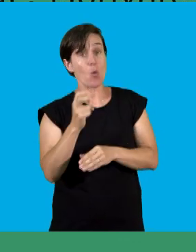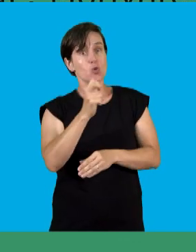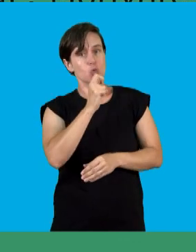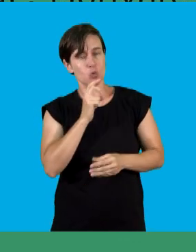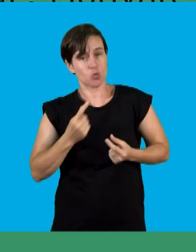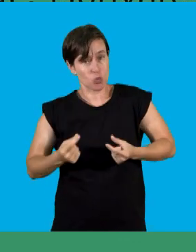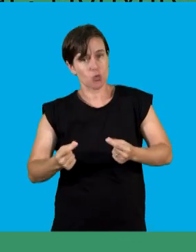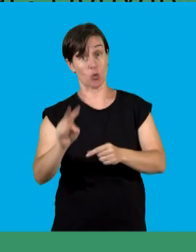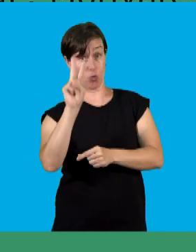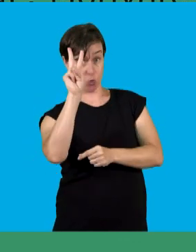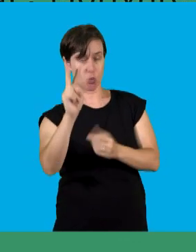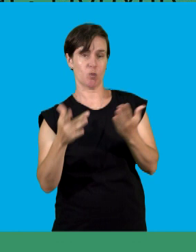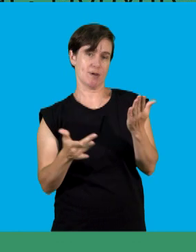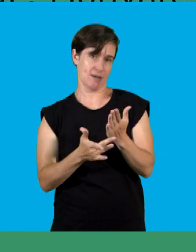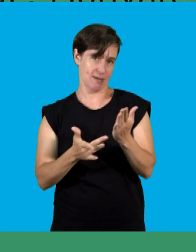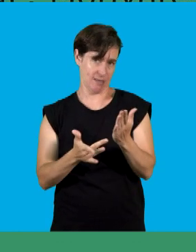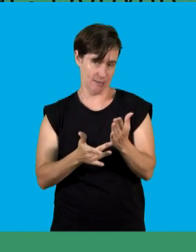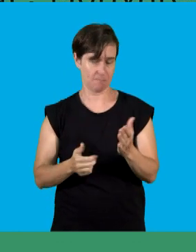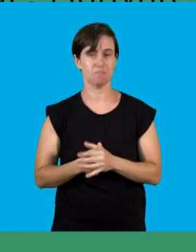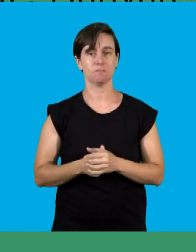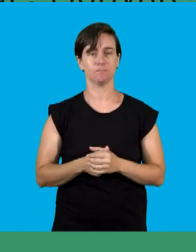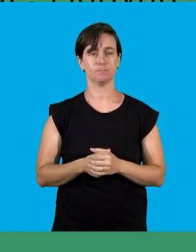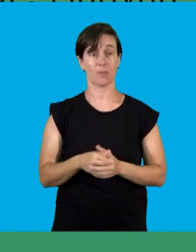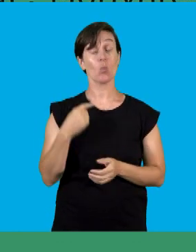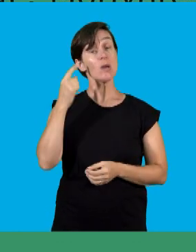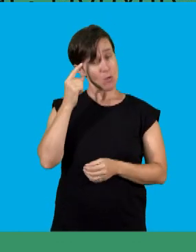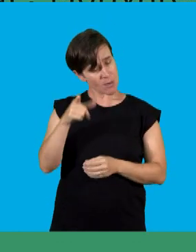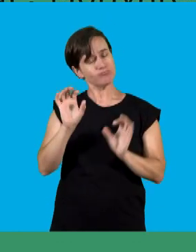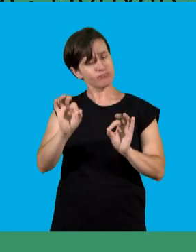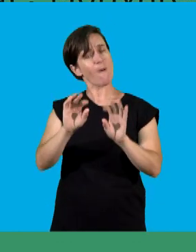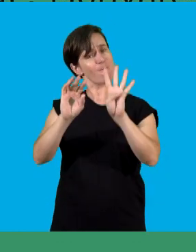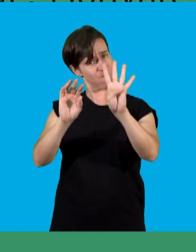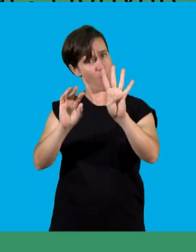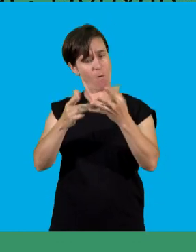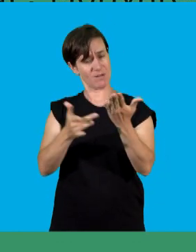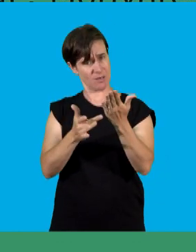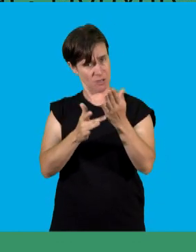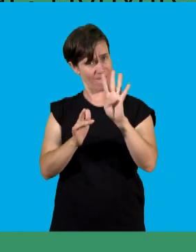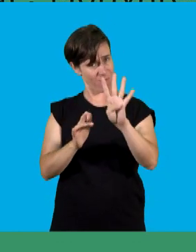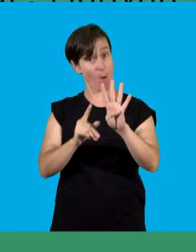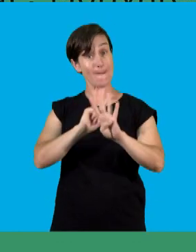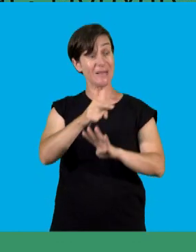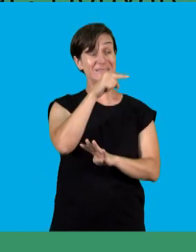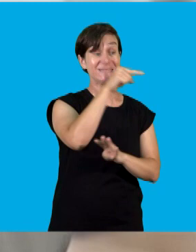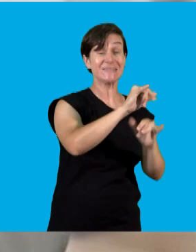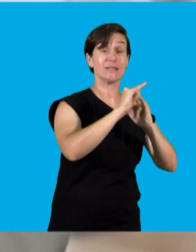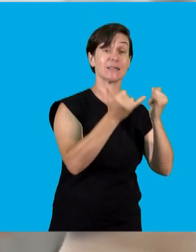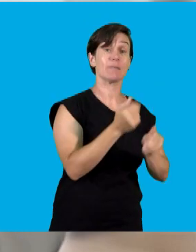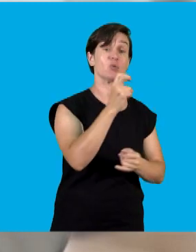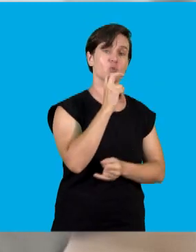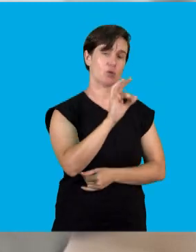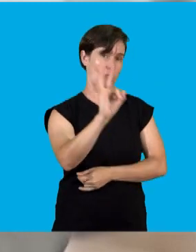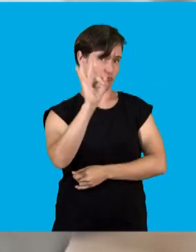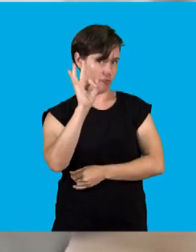choose two of the three identified. In as much as we know that there are four problem-solving techniques, this business has used